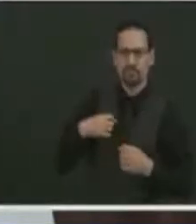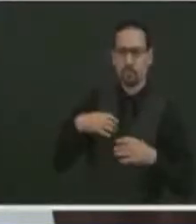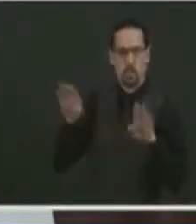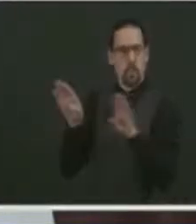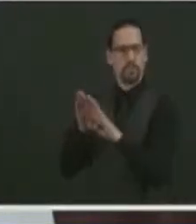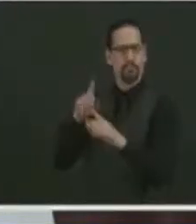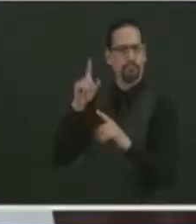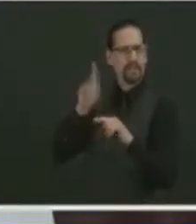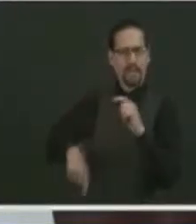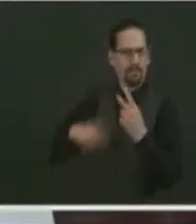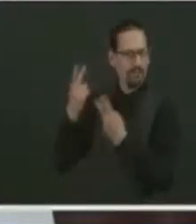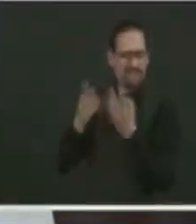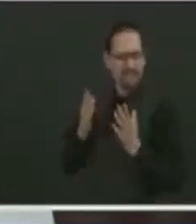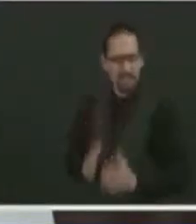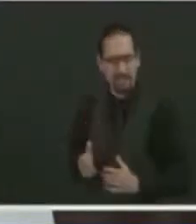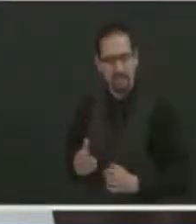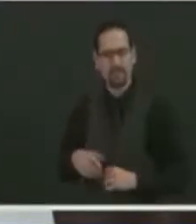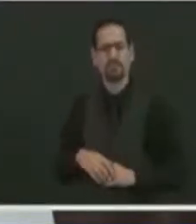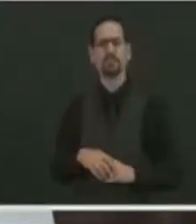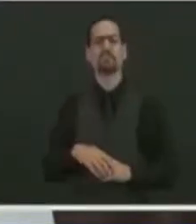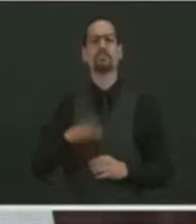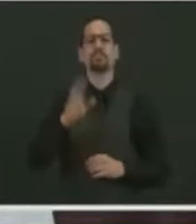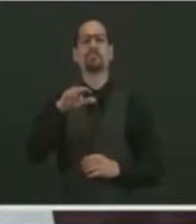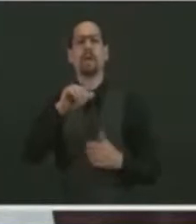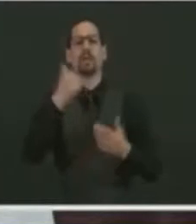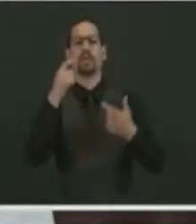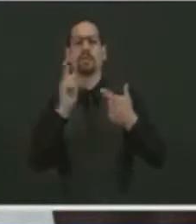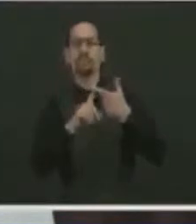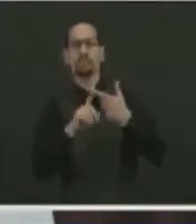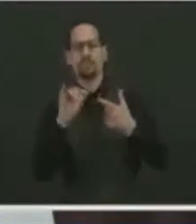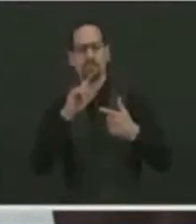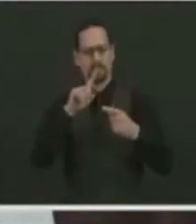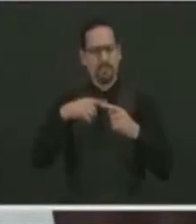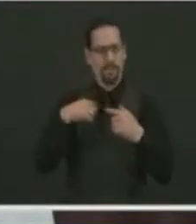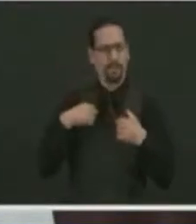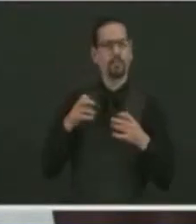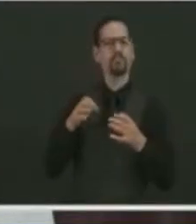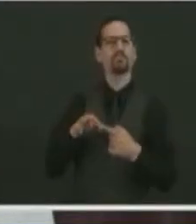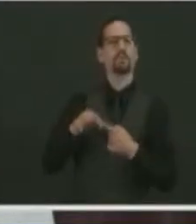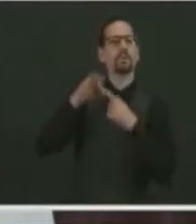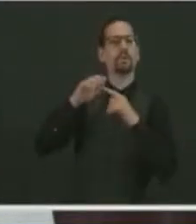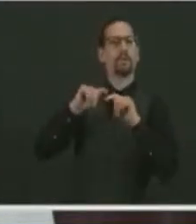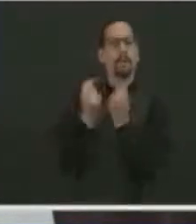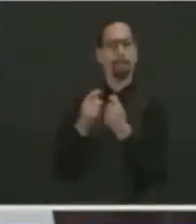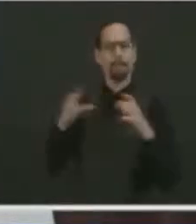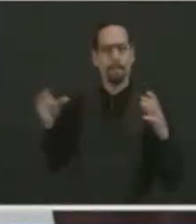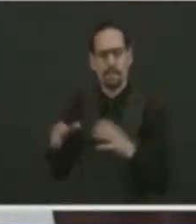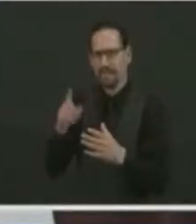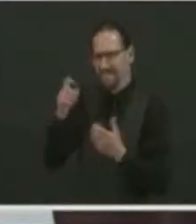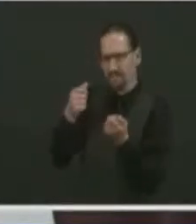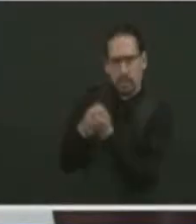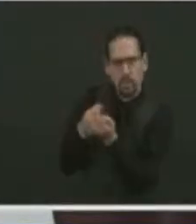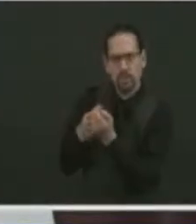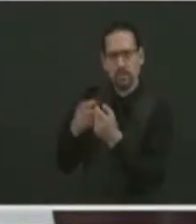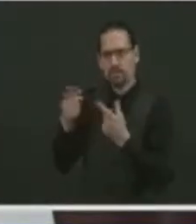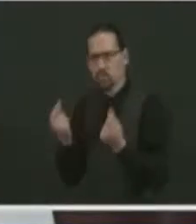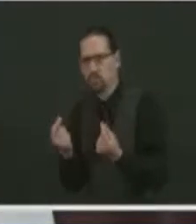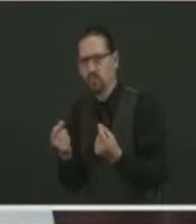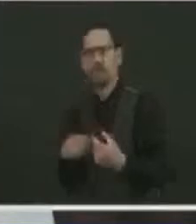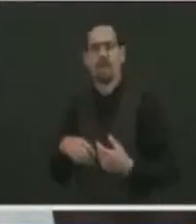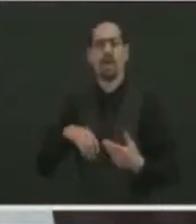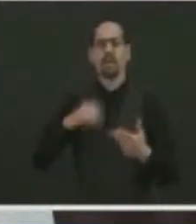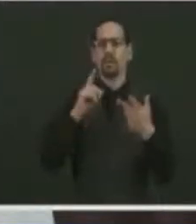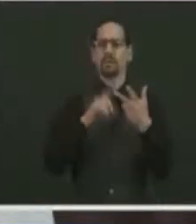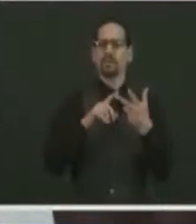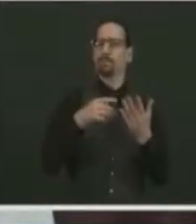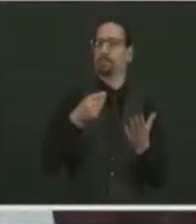are going in and helping nursing homes with whatever they need. We came out early with wage subsidies or wage